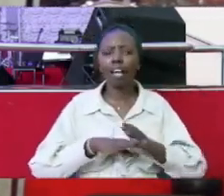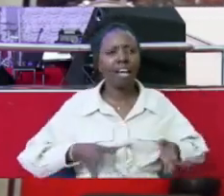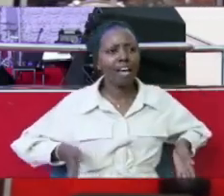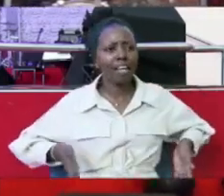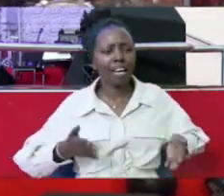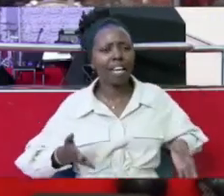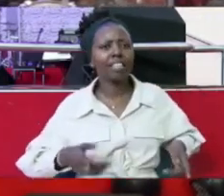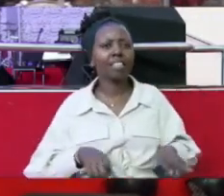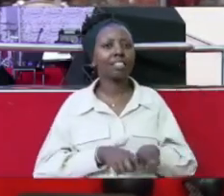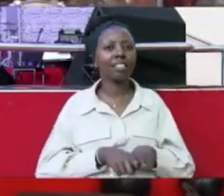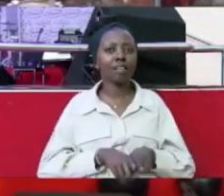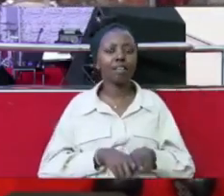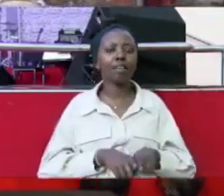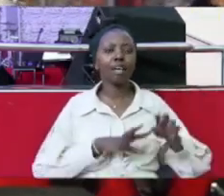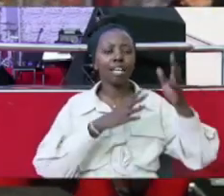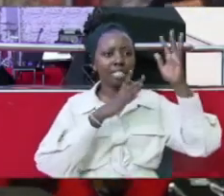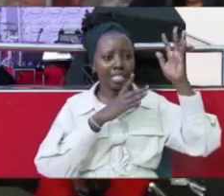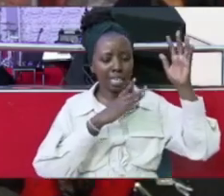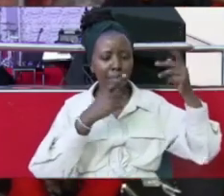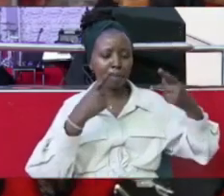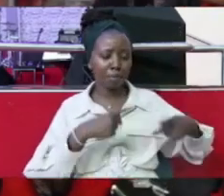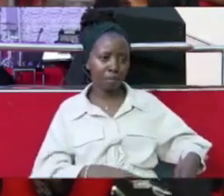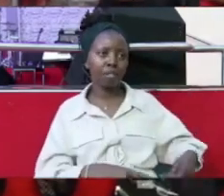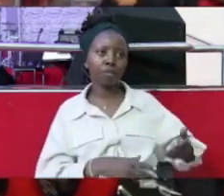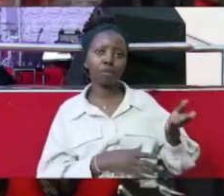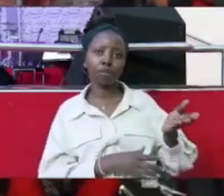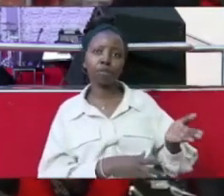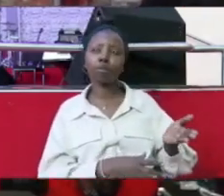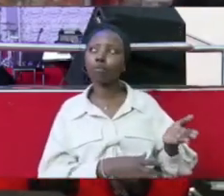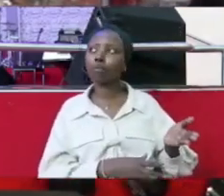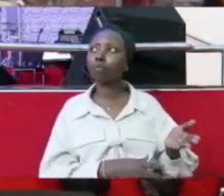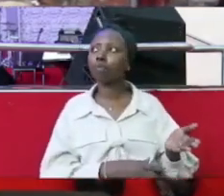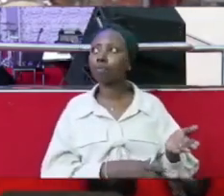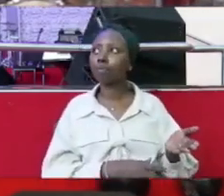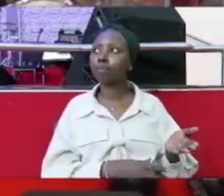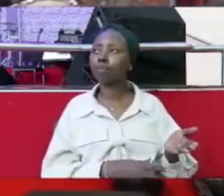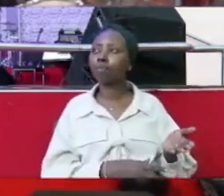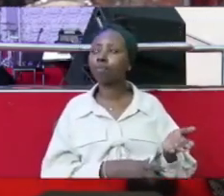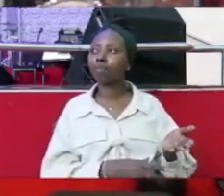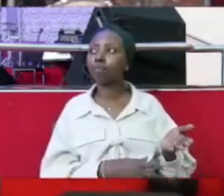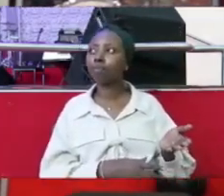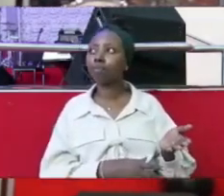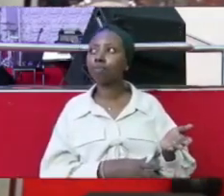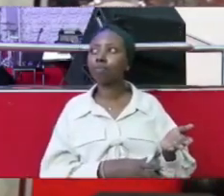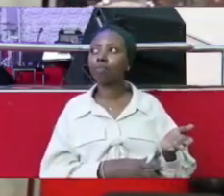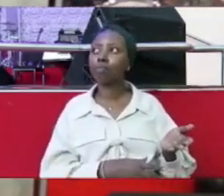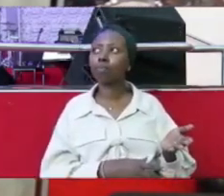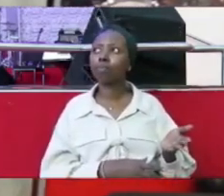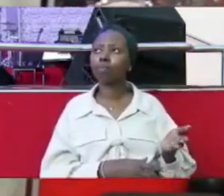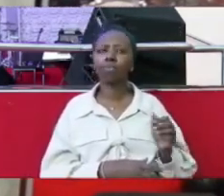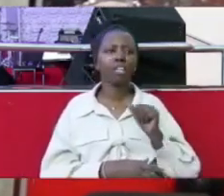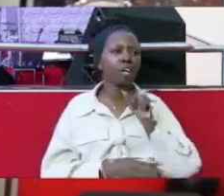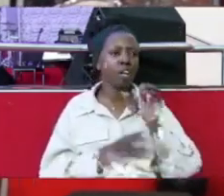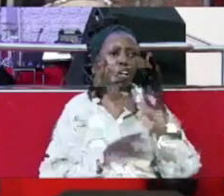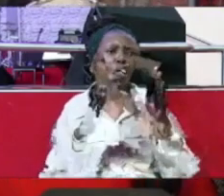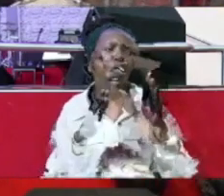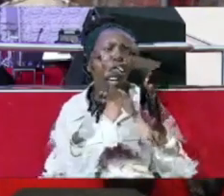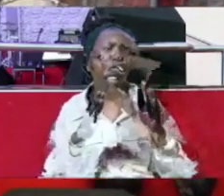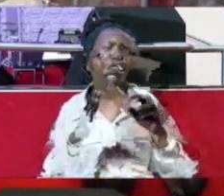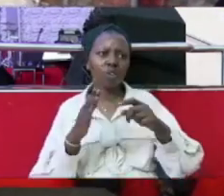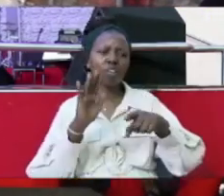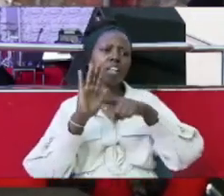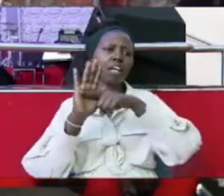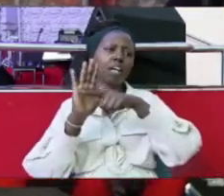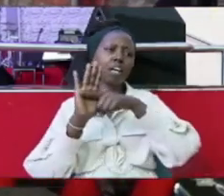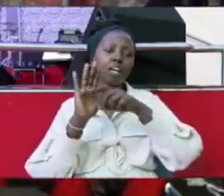done something well. Kila mtu anahitaji kusikia kwamba anatiwa moyo kufanya kitu kichema. Don't just focus on the negatives. Usiangalie tu mambo